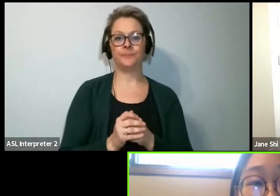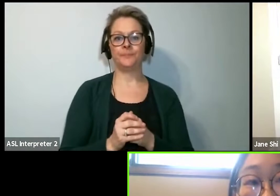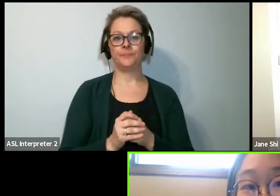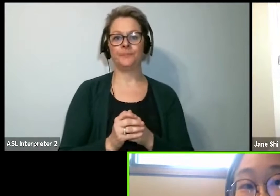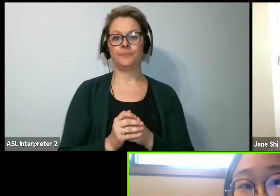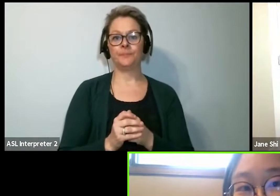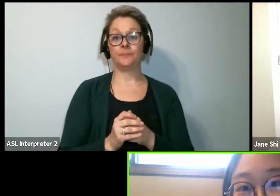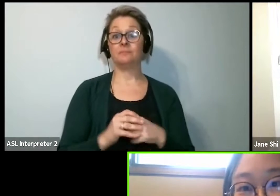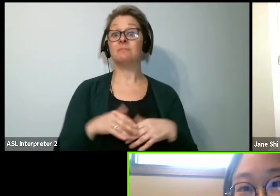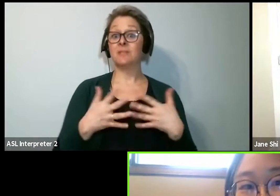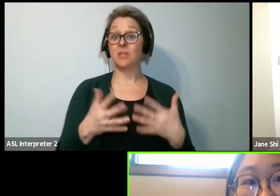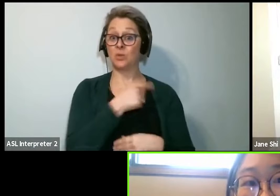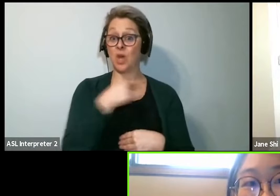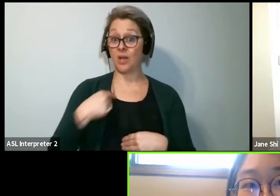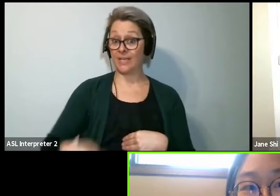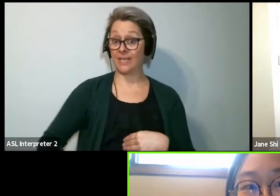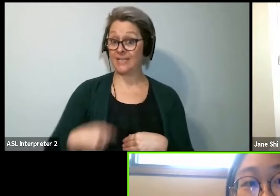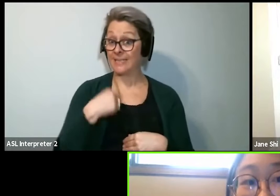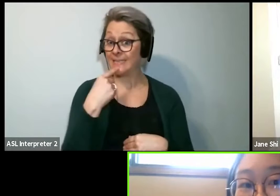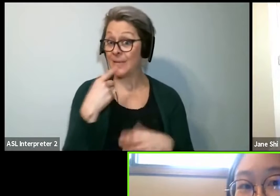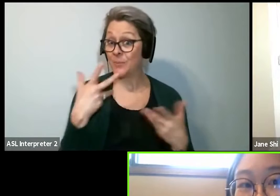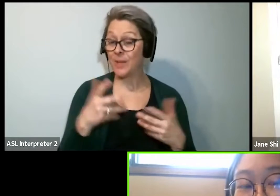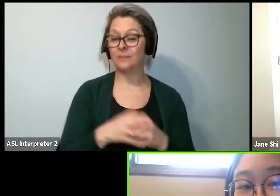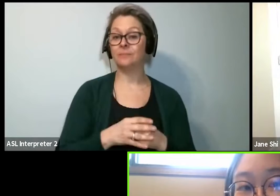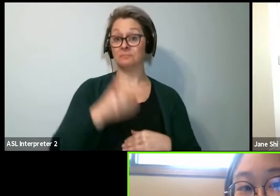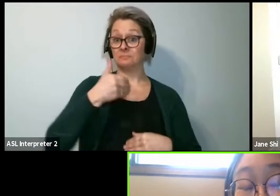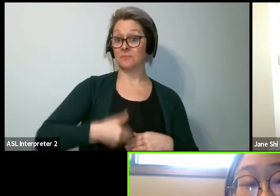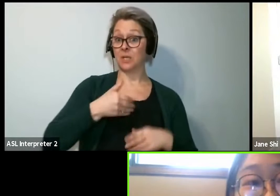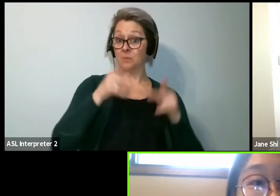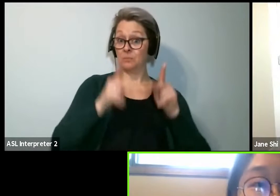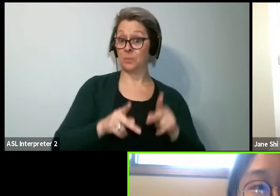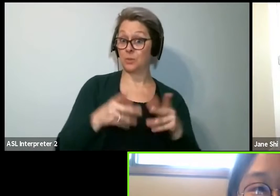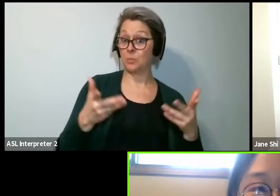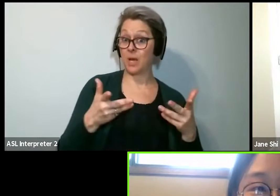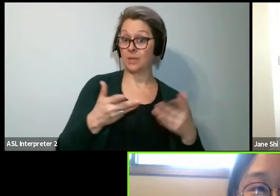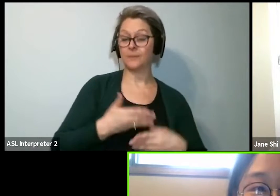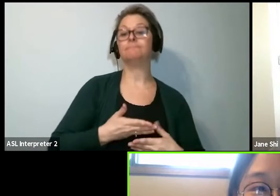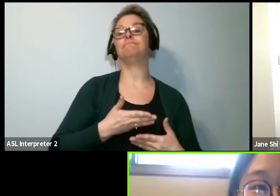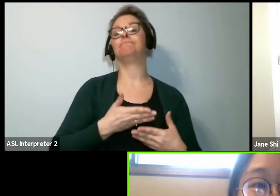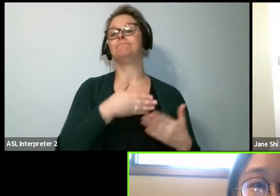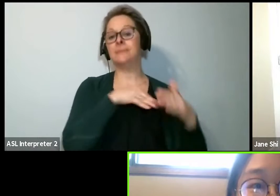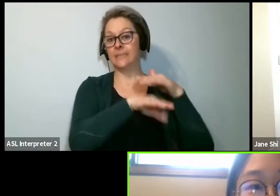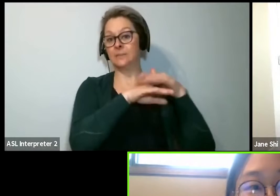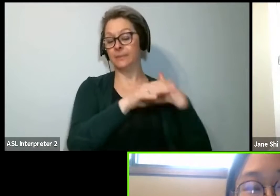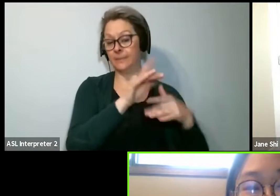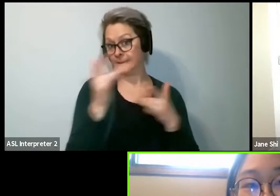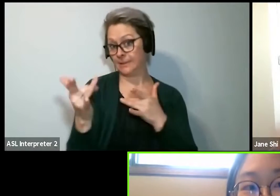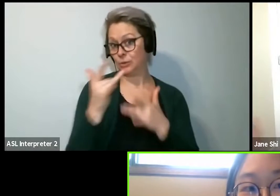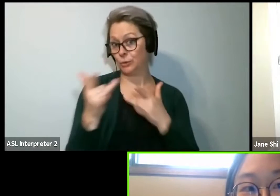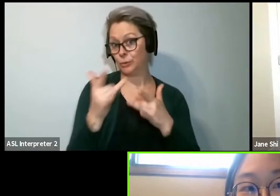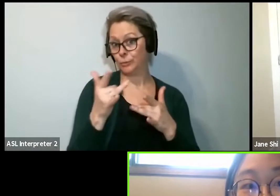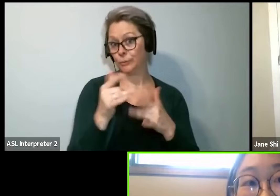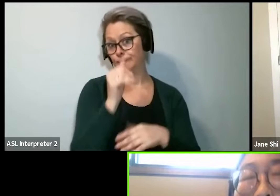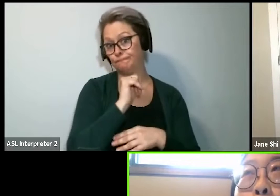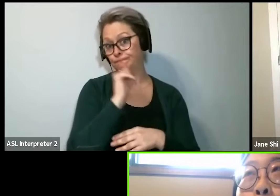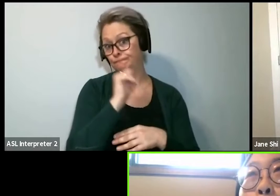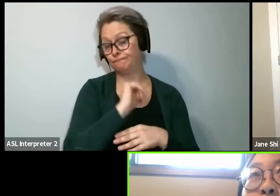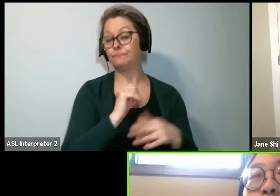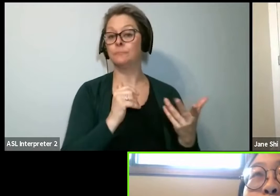So what I said in Chinese was, I am a person who faces accessibility issues, and I use